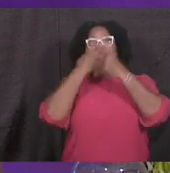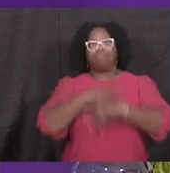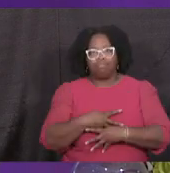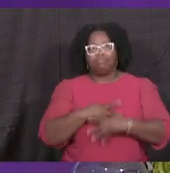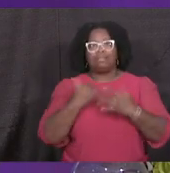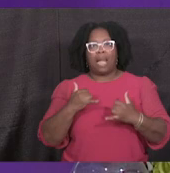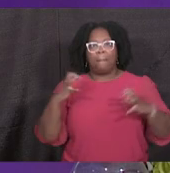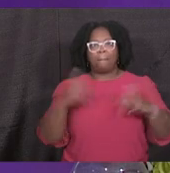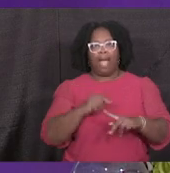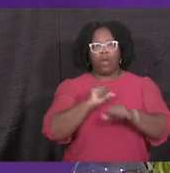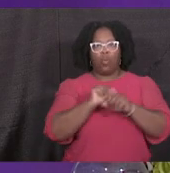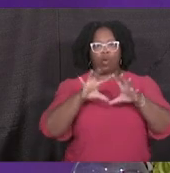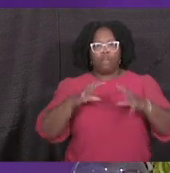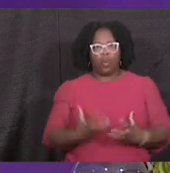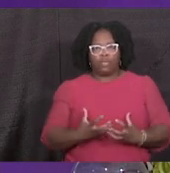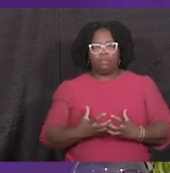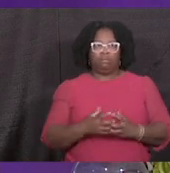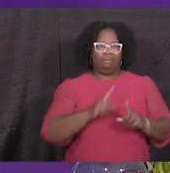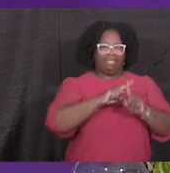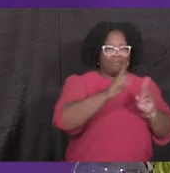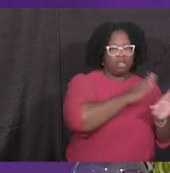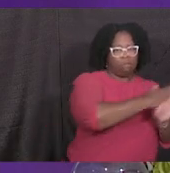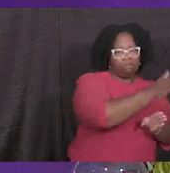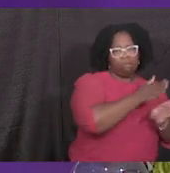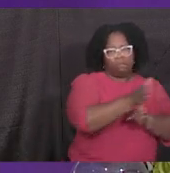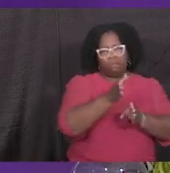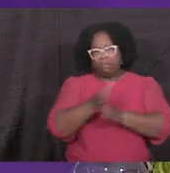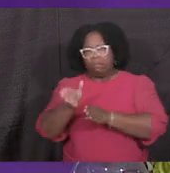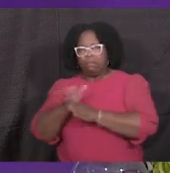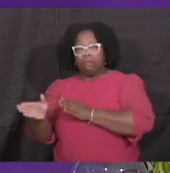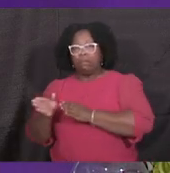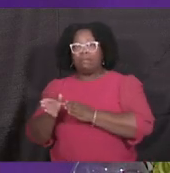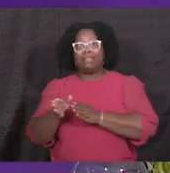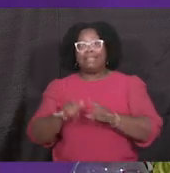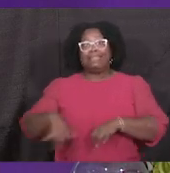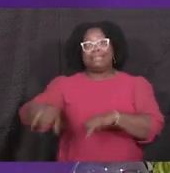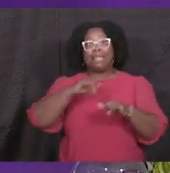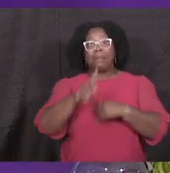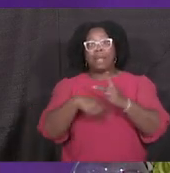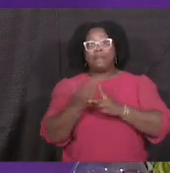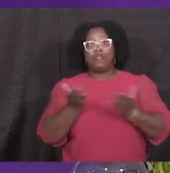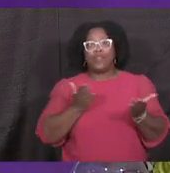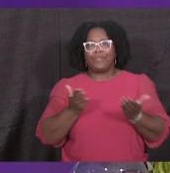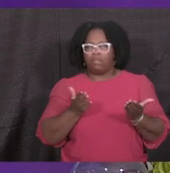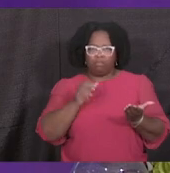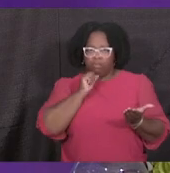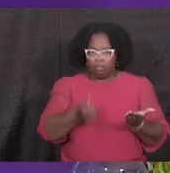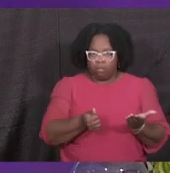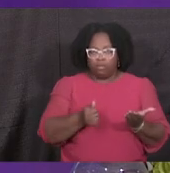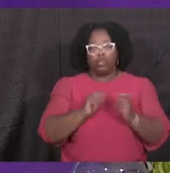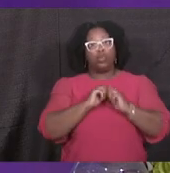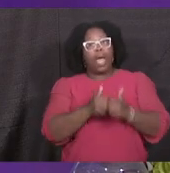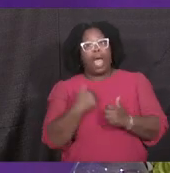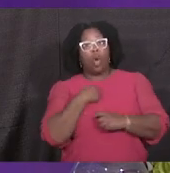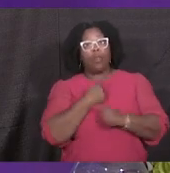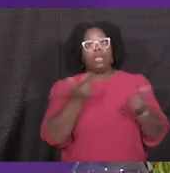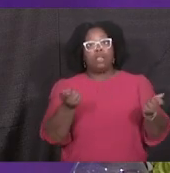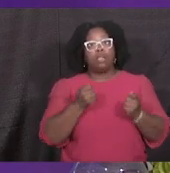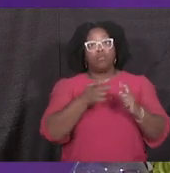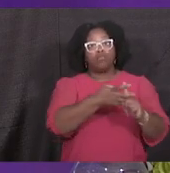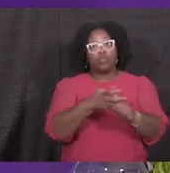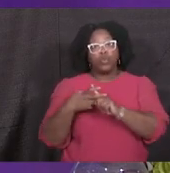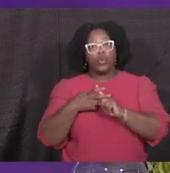all require different types of wraparound services. So the way we now recruit is we actually work with like-minded